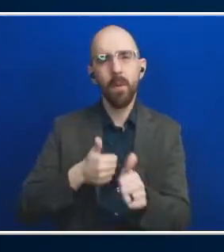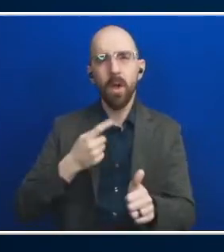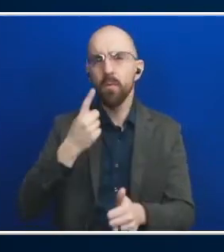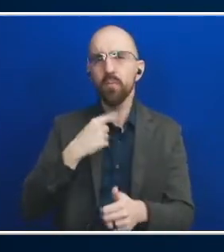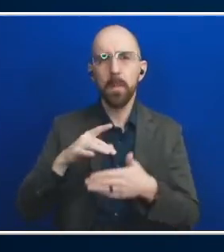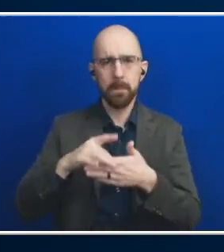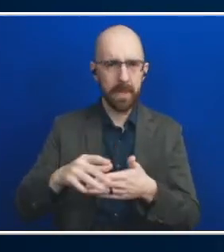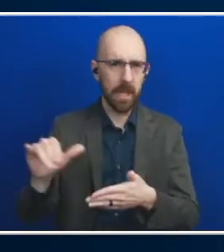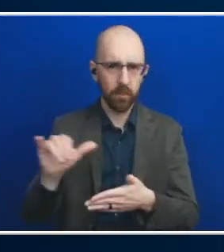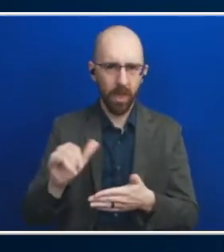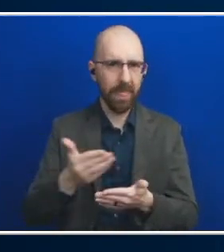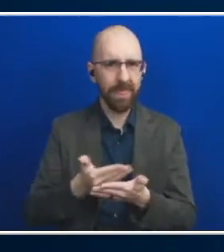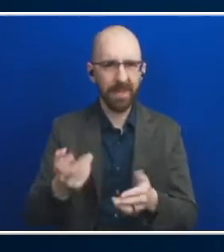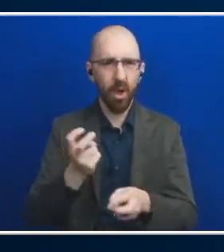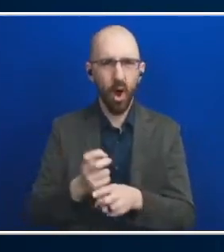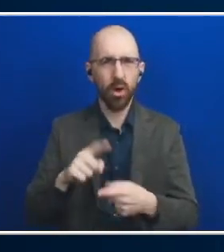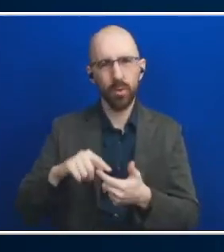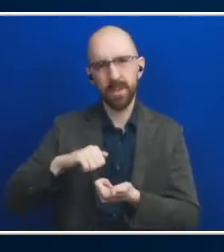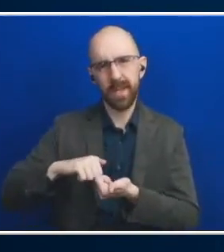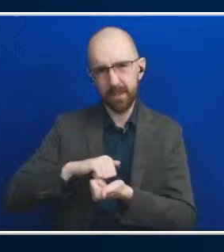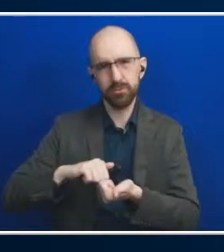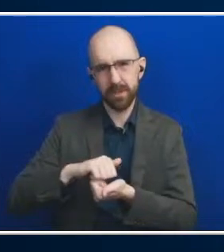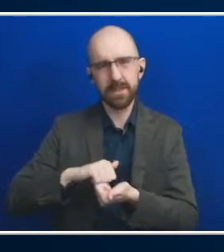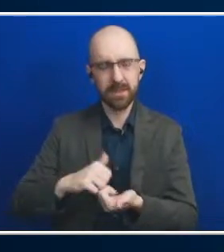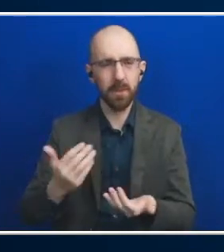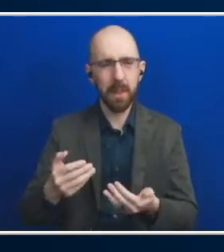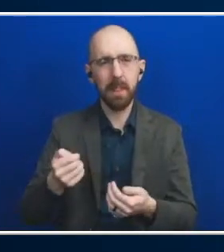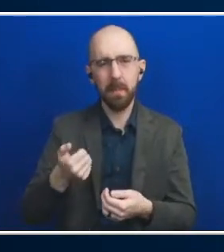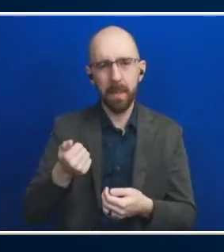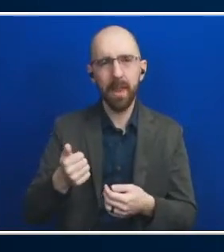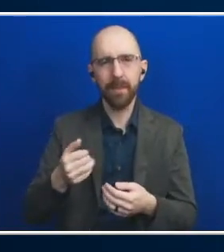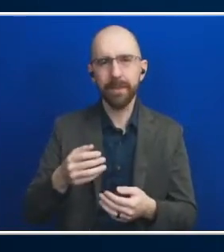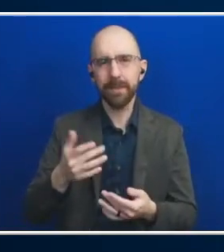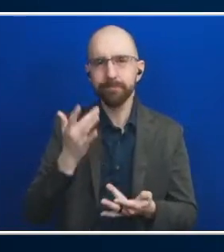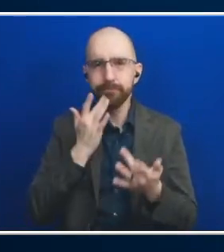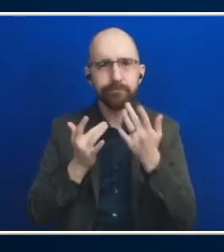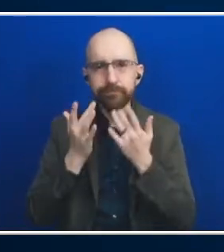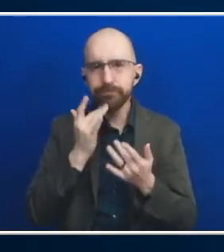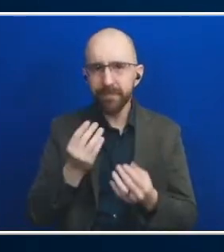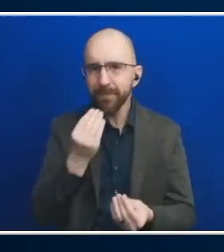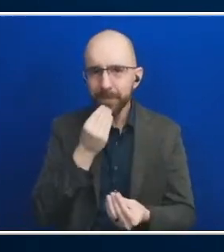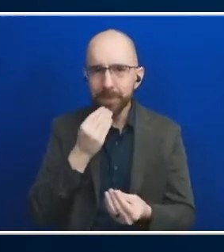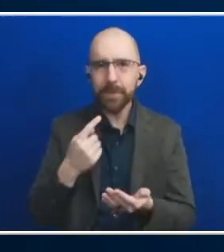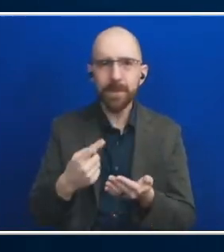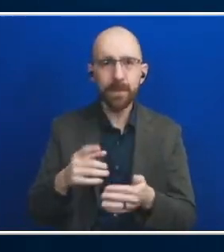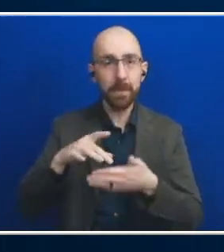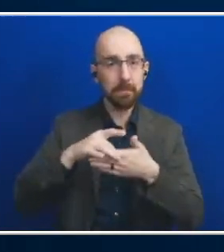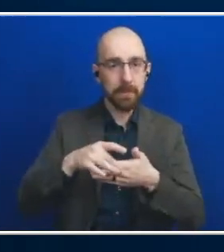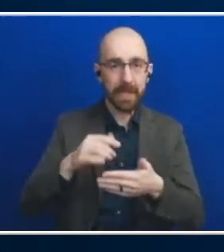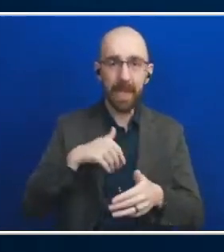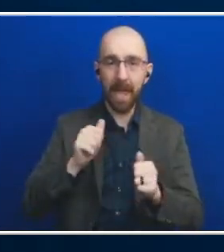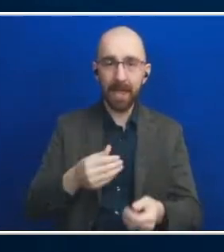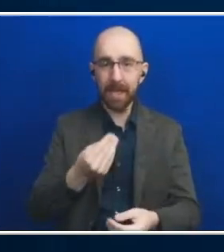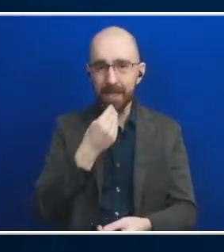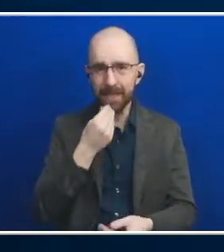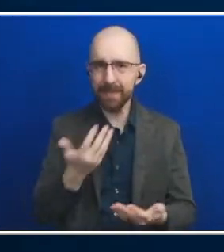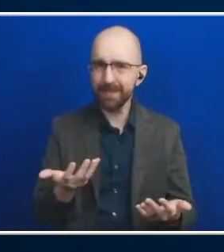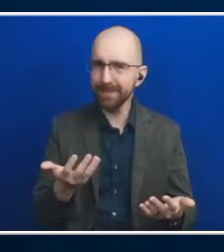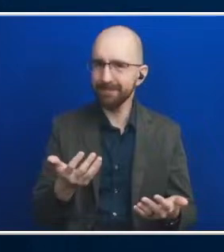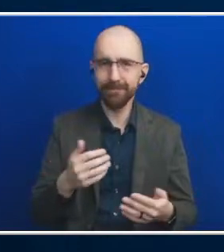hard to digest. So it's a little bit of slim pickings sometimes in terms of the meat options I get with a lot of chicken and